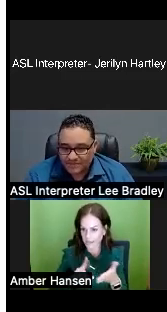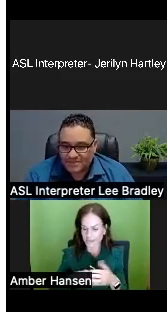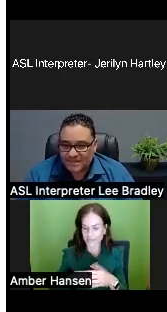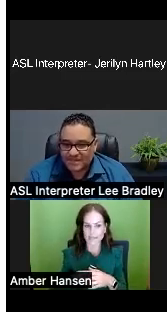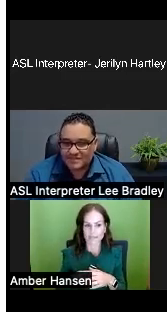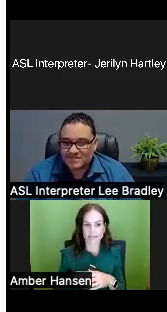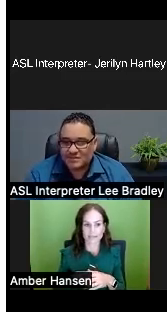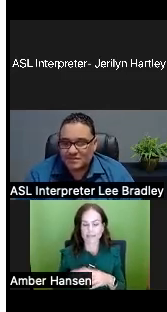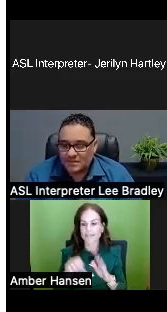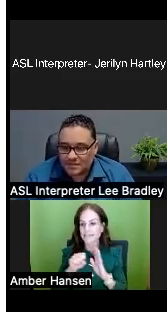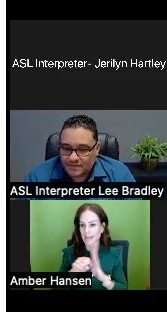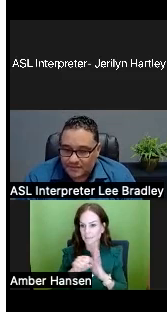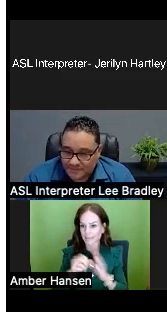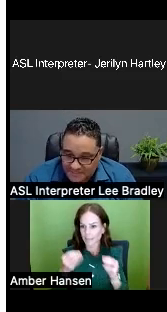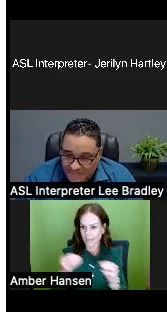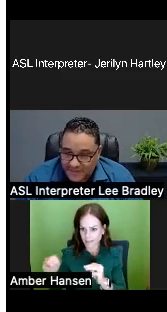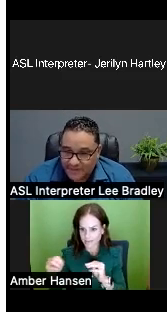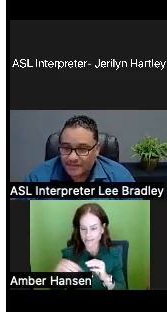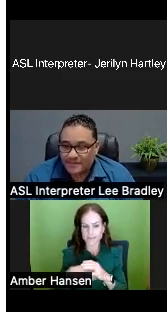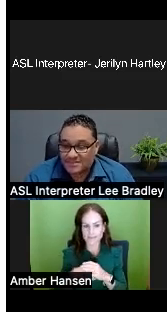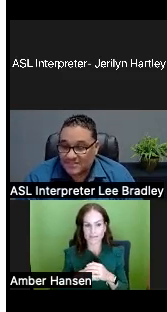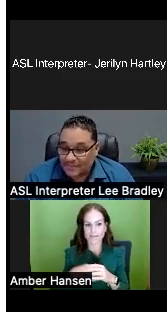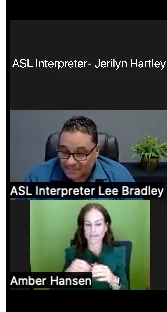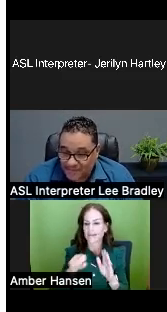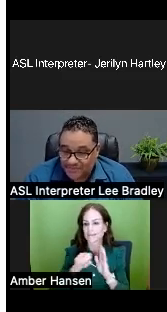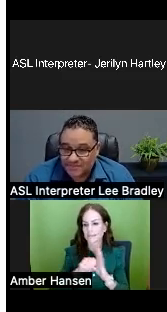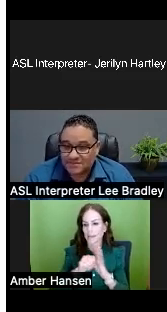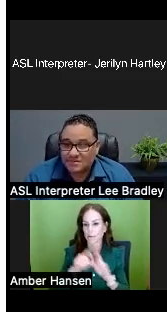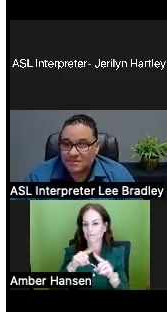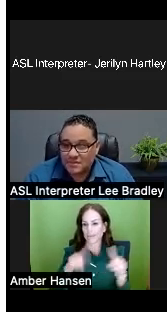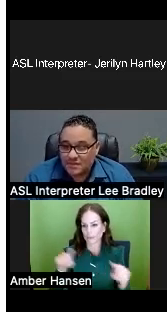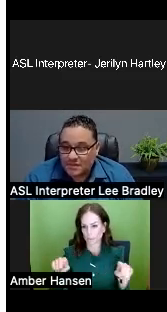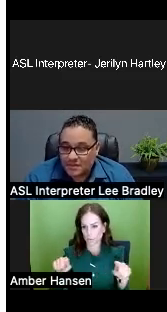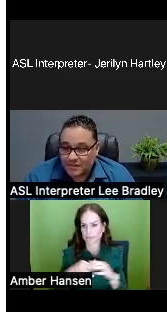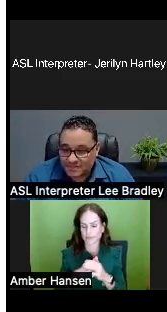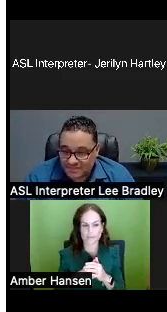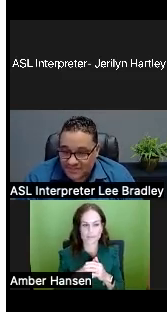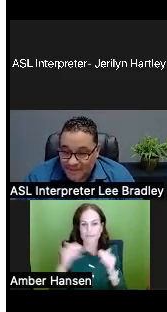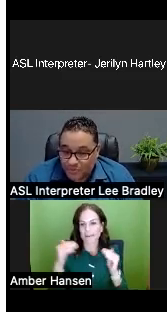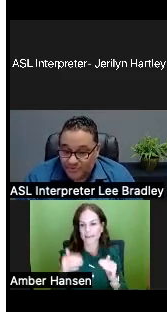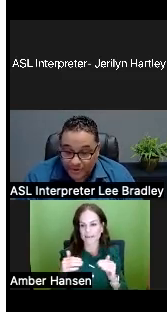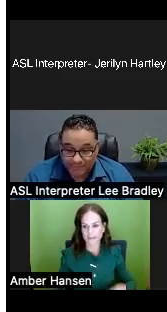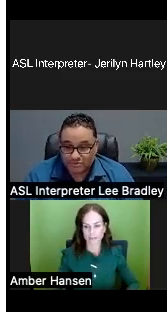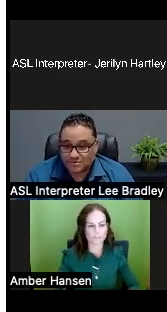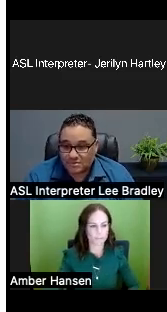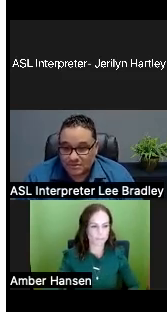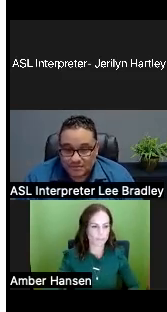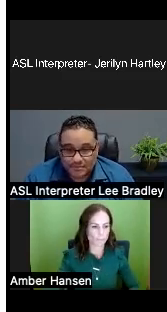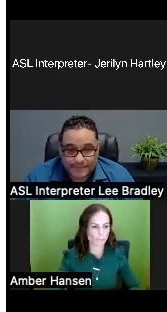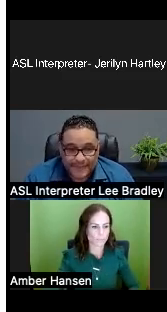Look at the studies, the design, the sampling methods, the sample